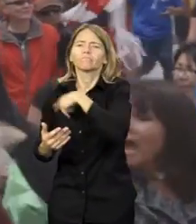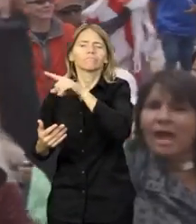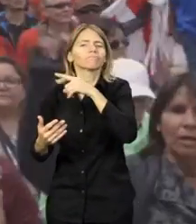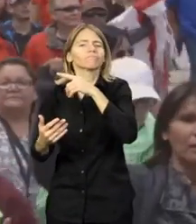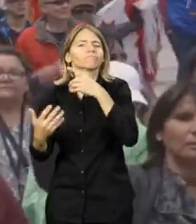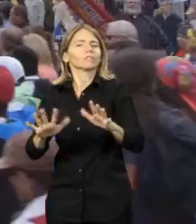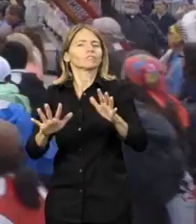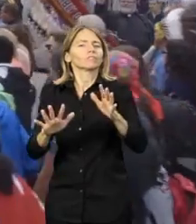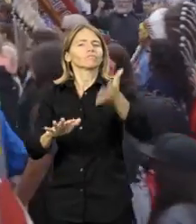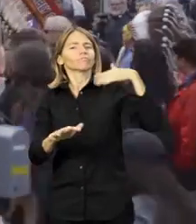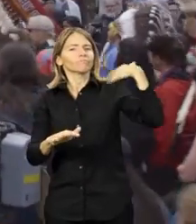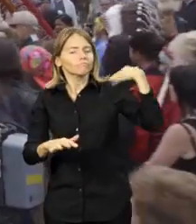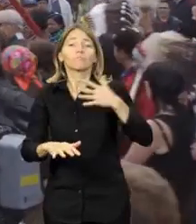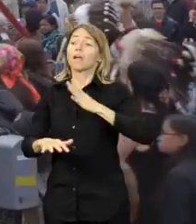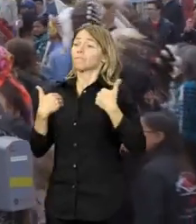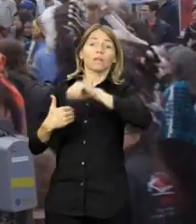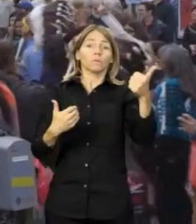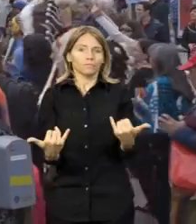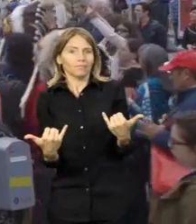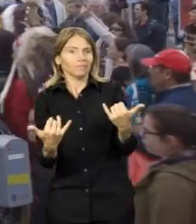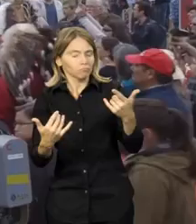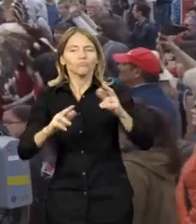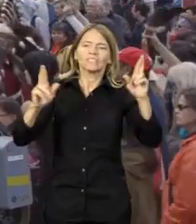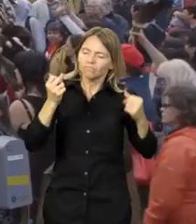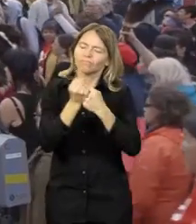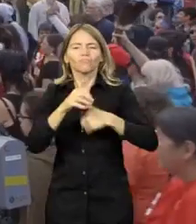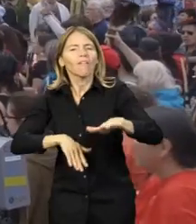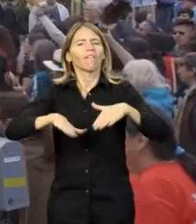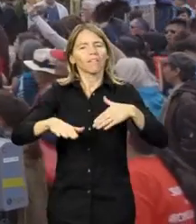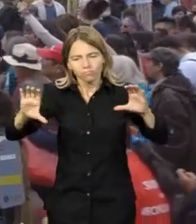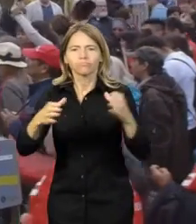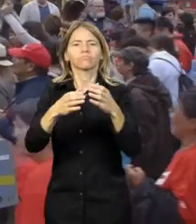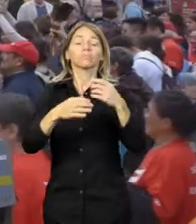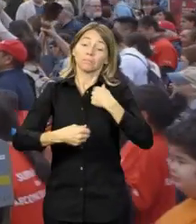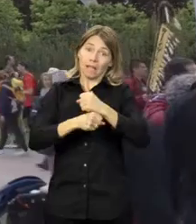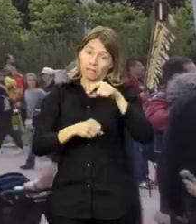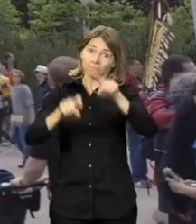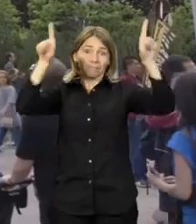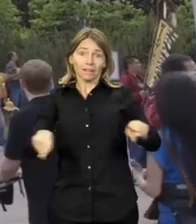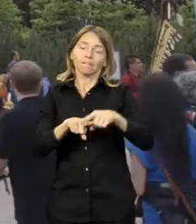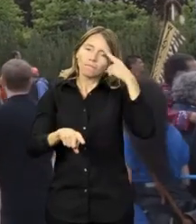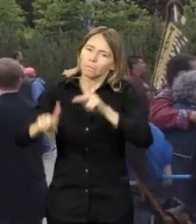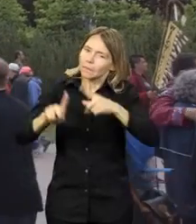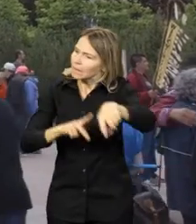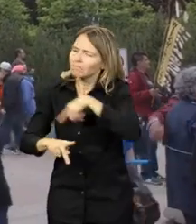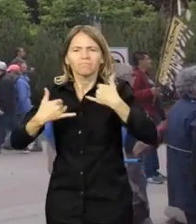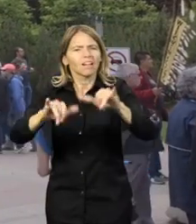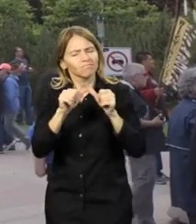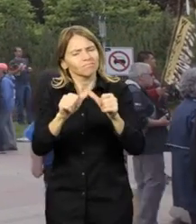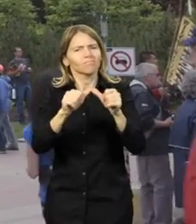I made this for the conversations still to come, for the lessons we have yet to learn, and for the future we are building together.